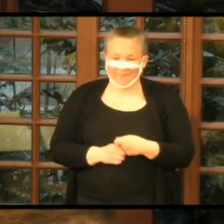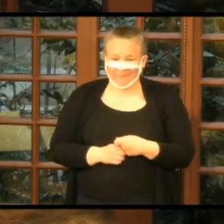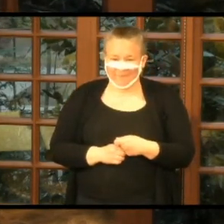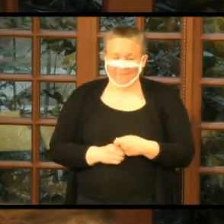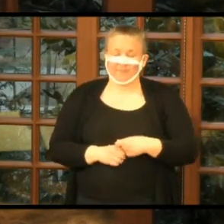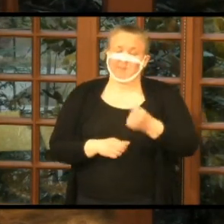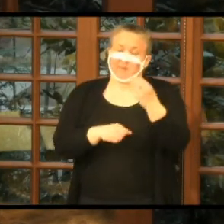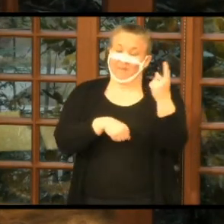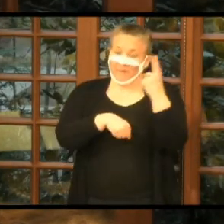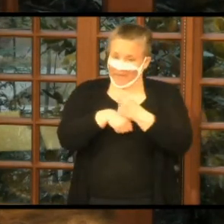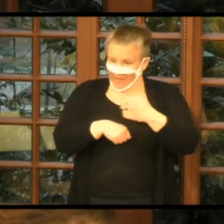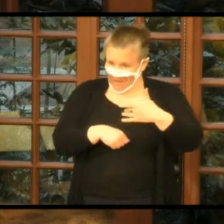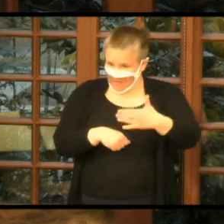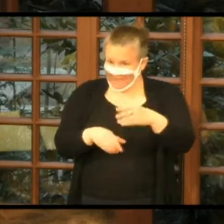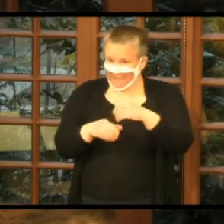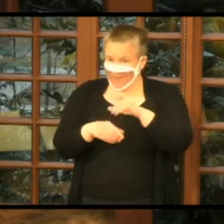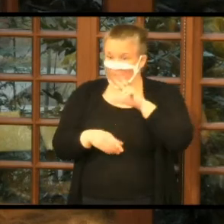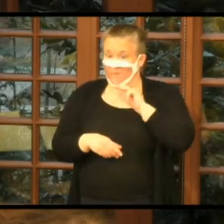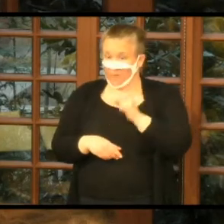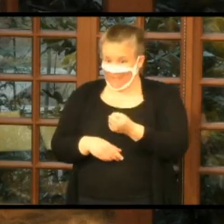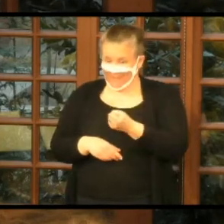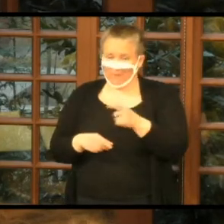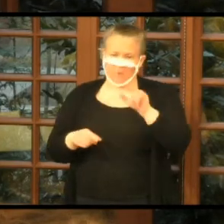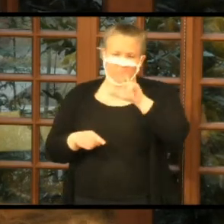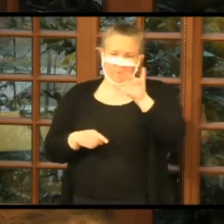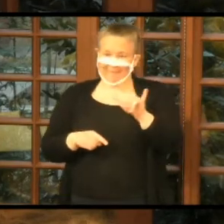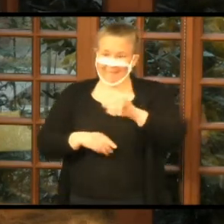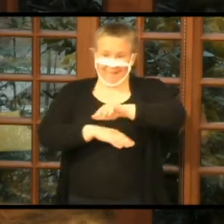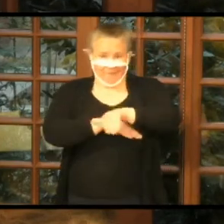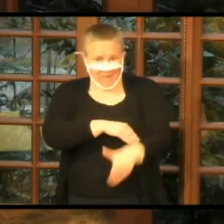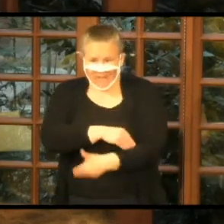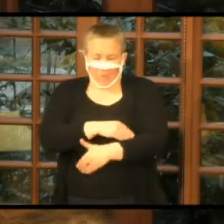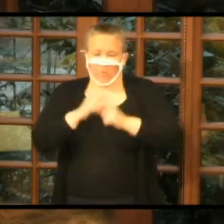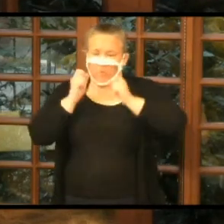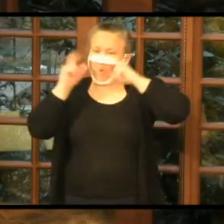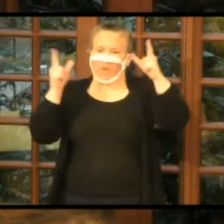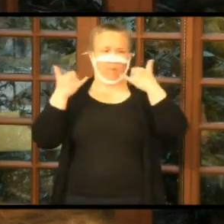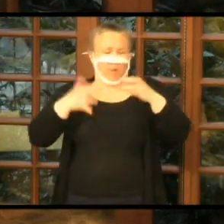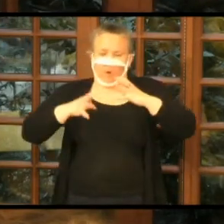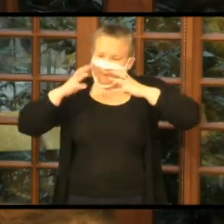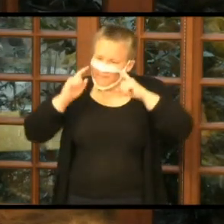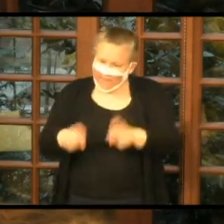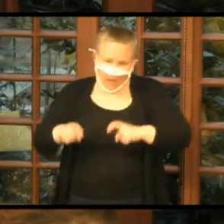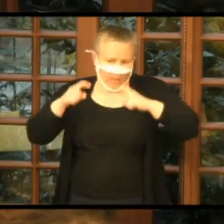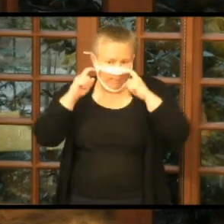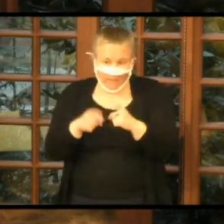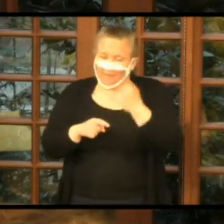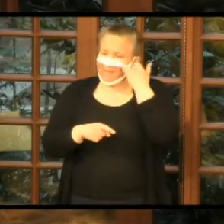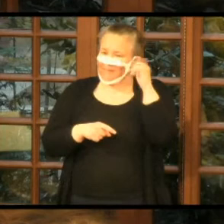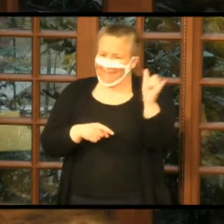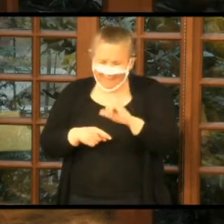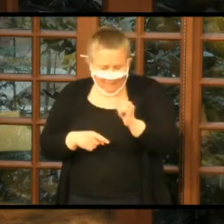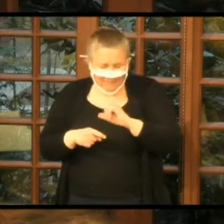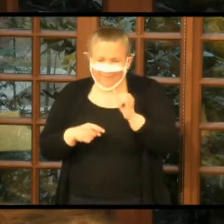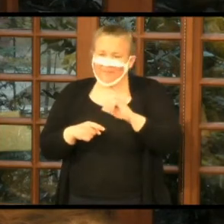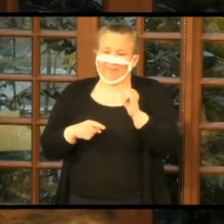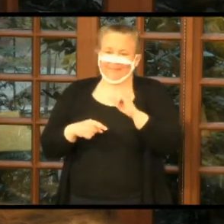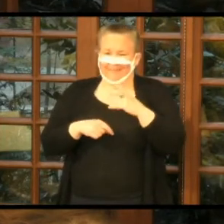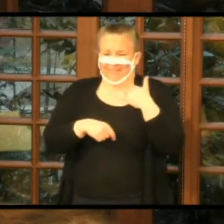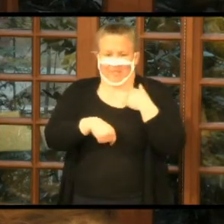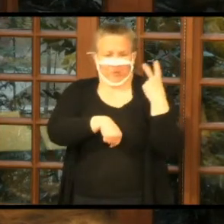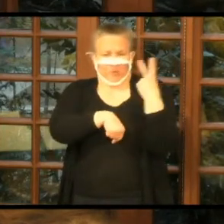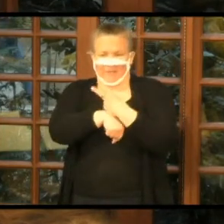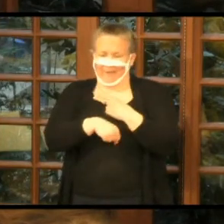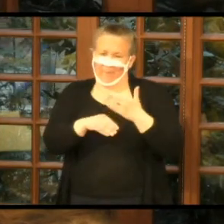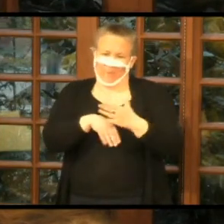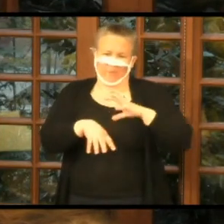A few days into her 30s, Lucy woke up in the middle of the night, already sobbing, as if she were rounding off a two-day